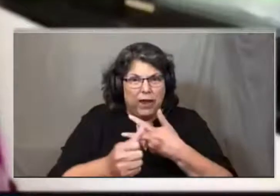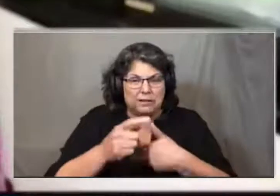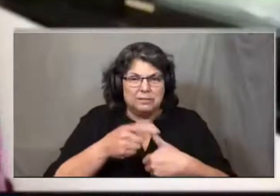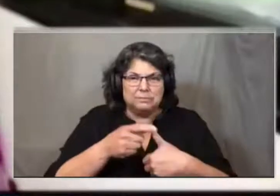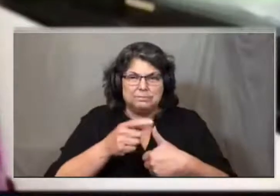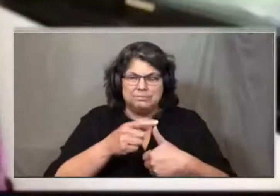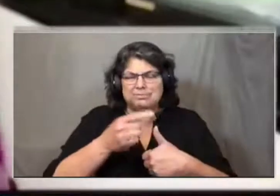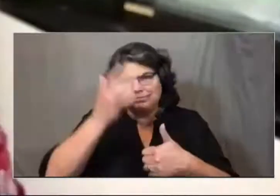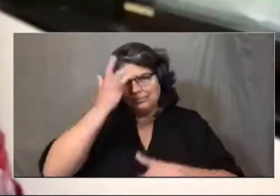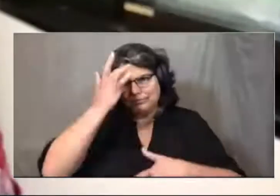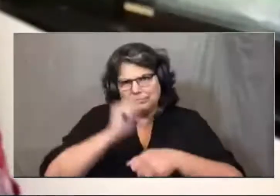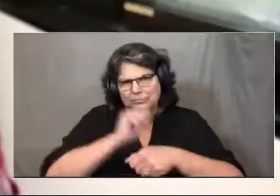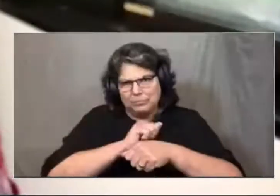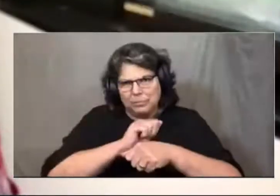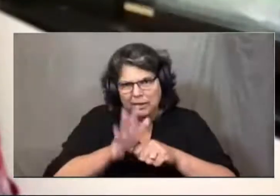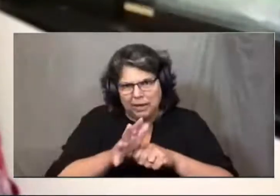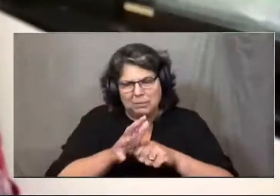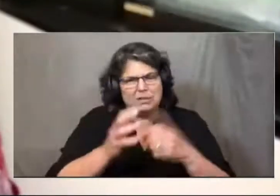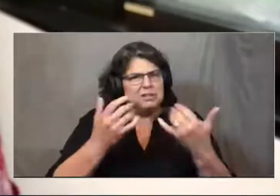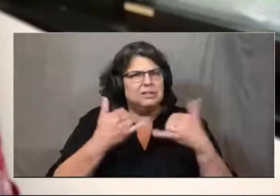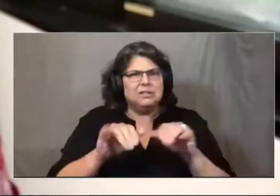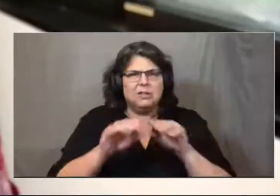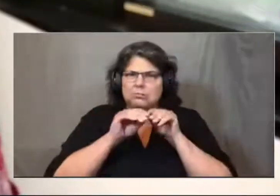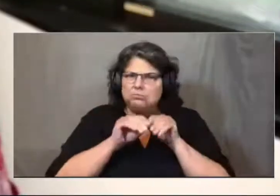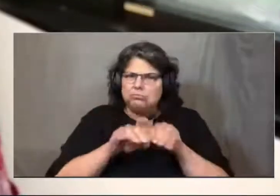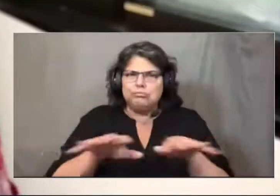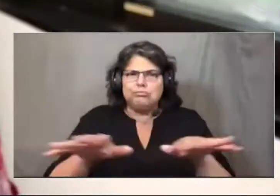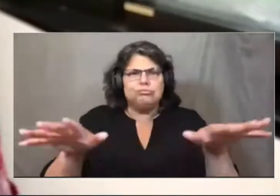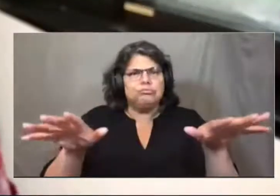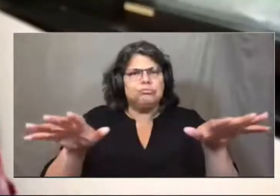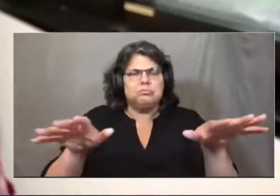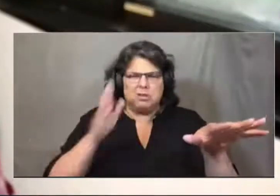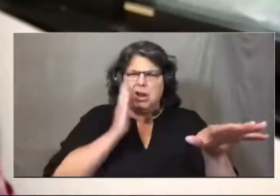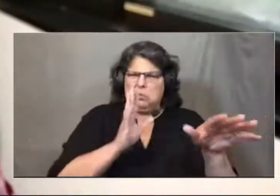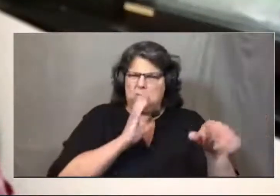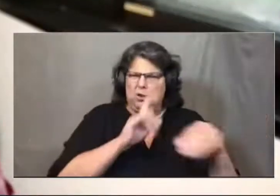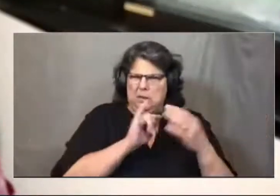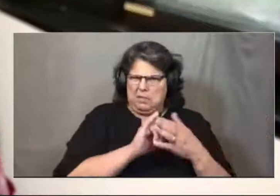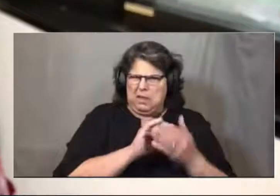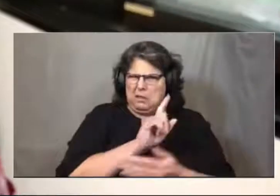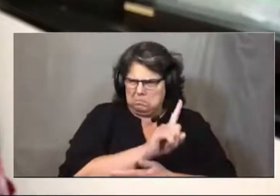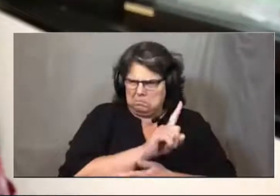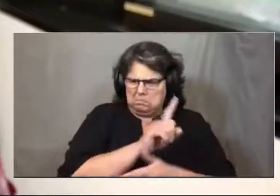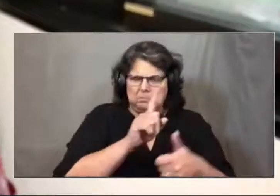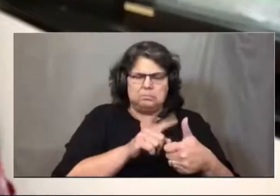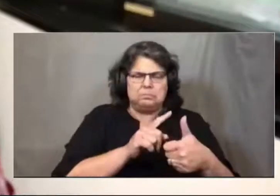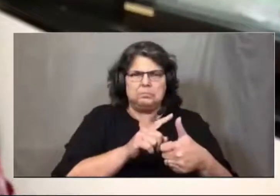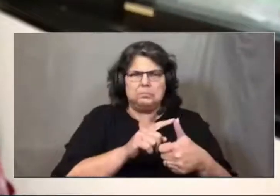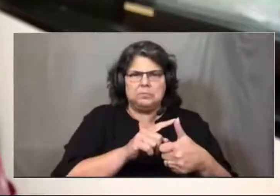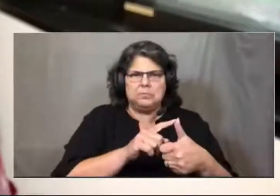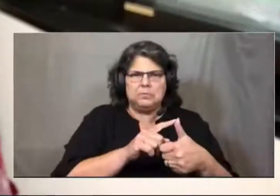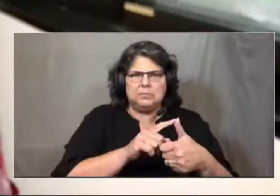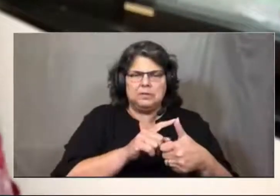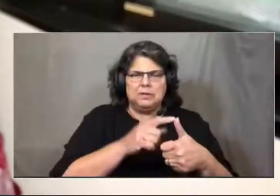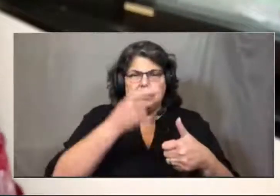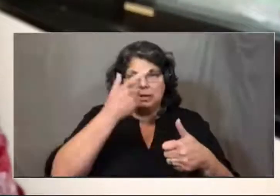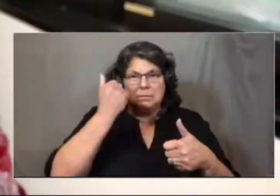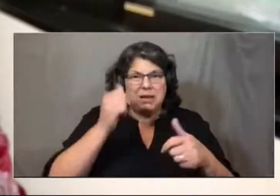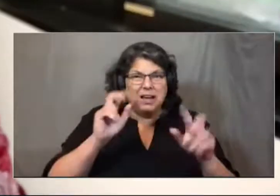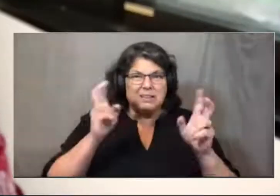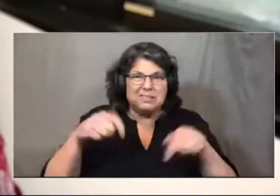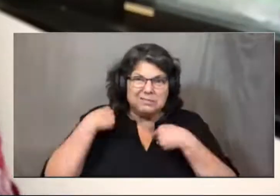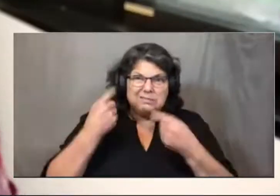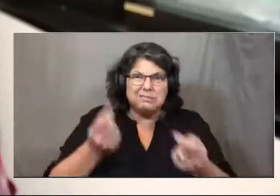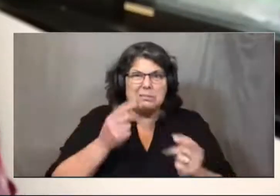pandemic continues to be widespread, and I'll report on this in a minute. As a result of the prolonged shelter in